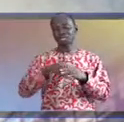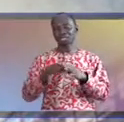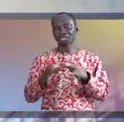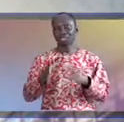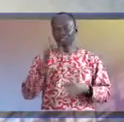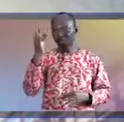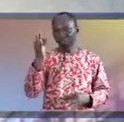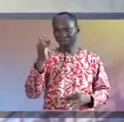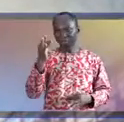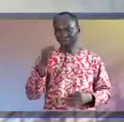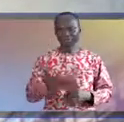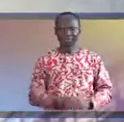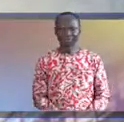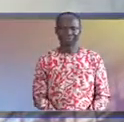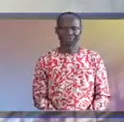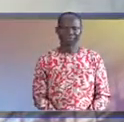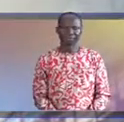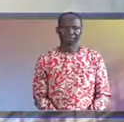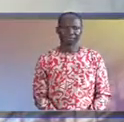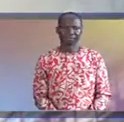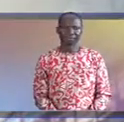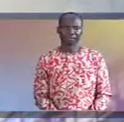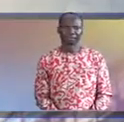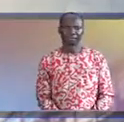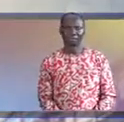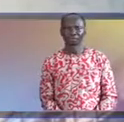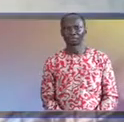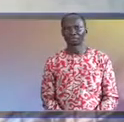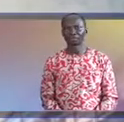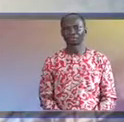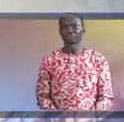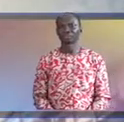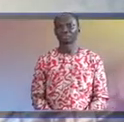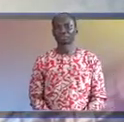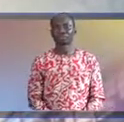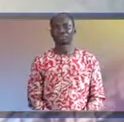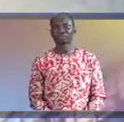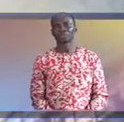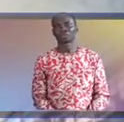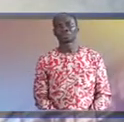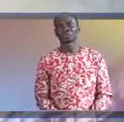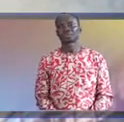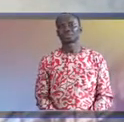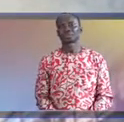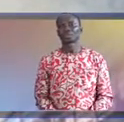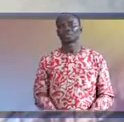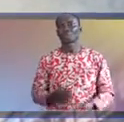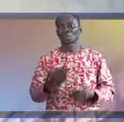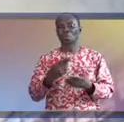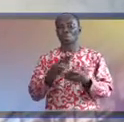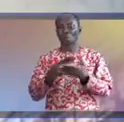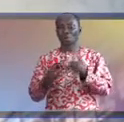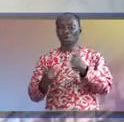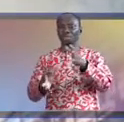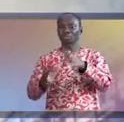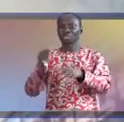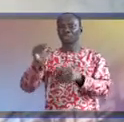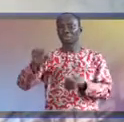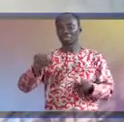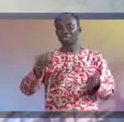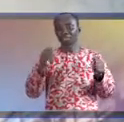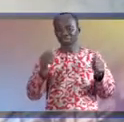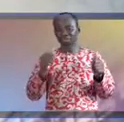a tossle me and say, ye home, grunk, grunk, subo. Nice, I'm grunk, grunk, subo. Now, dear for Joel, young